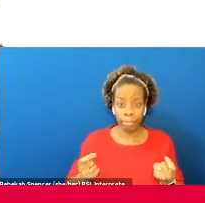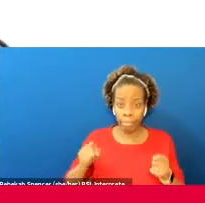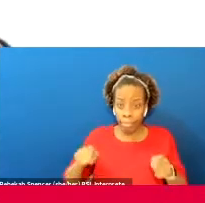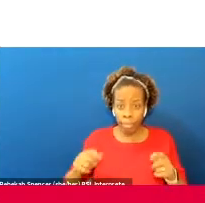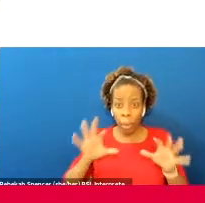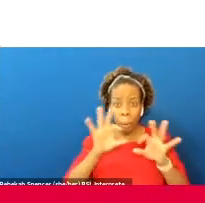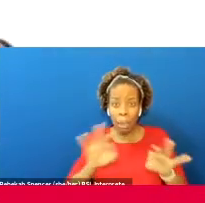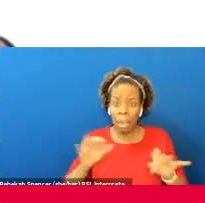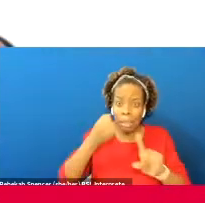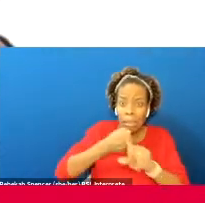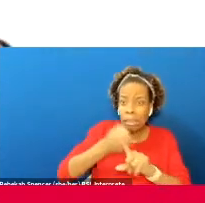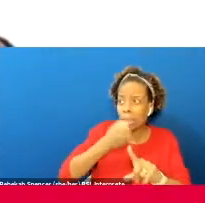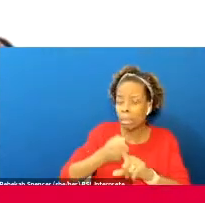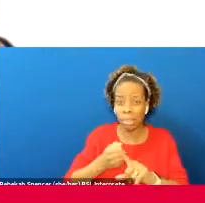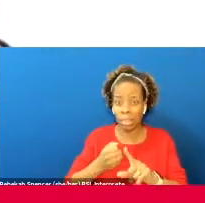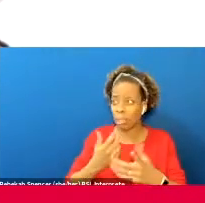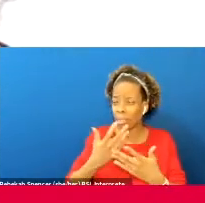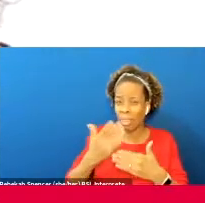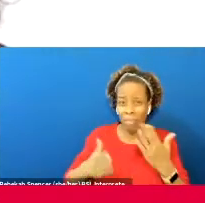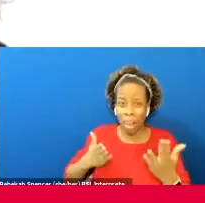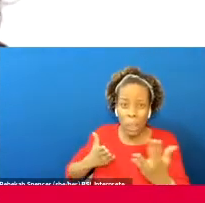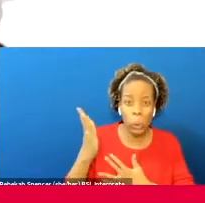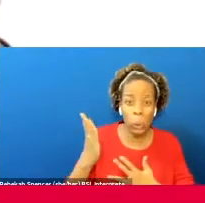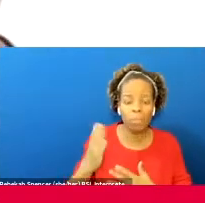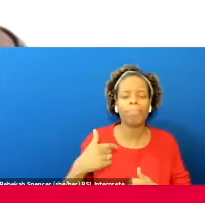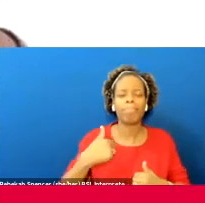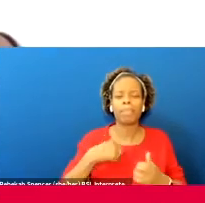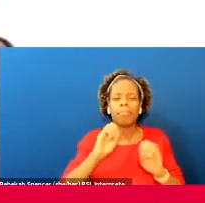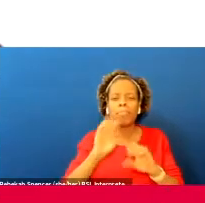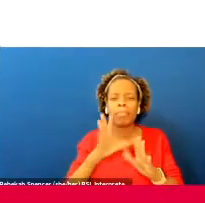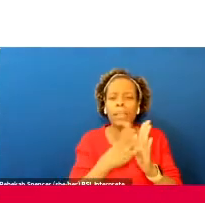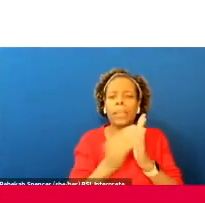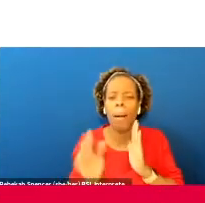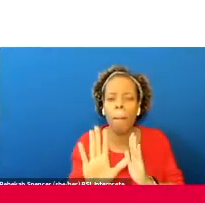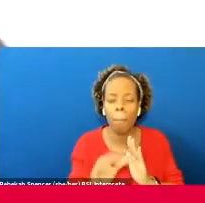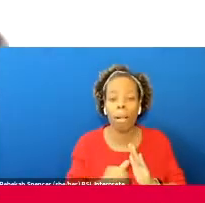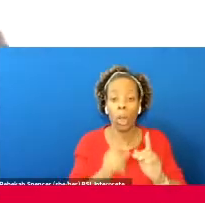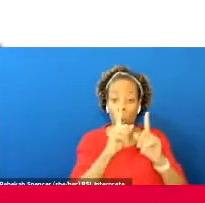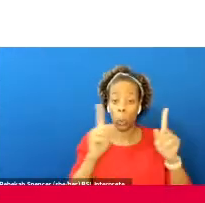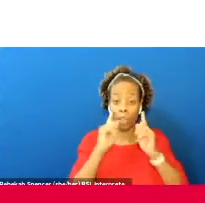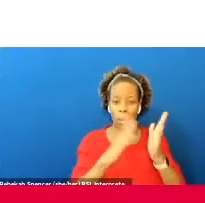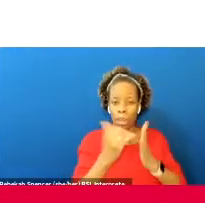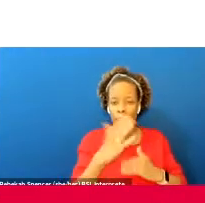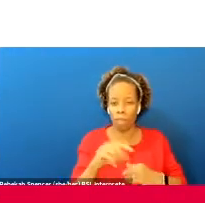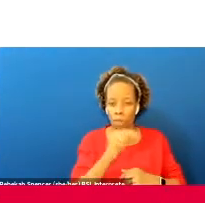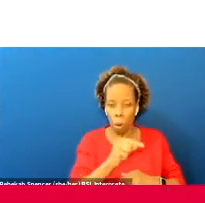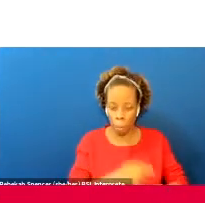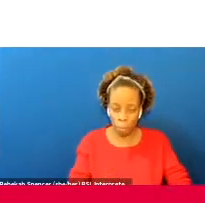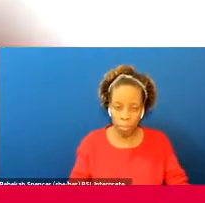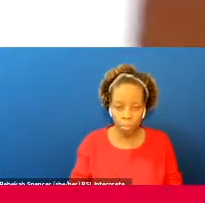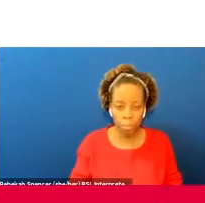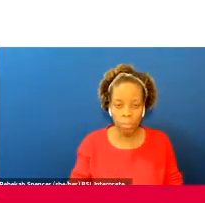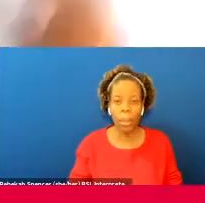know? I'll give you a really good example, basically, of that as well at the University of Manchester. BAE